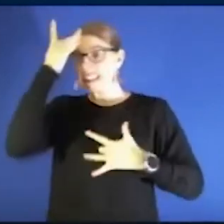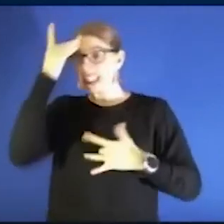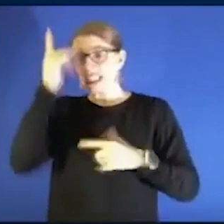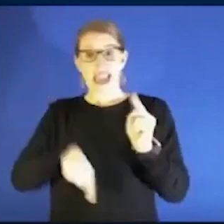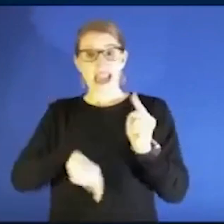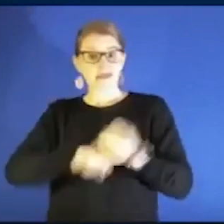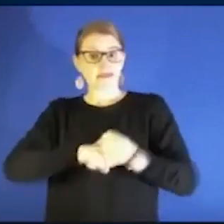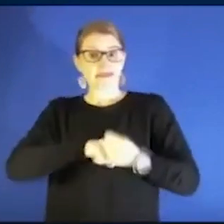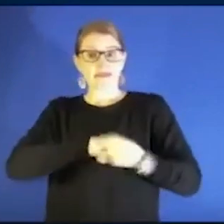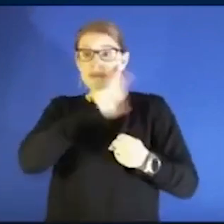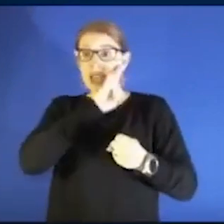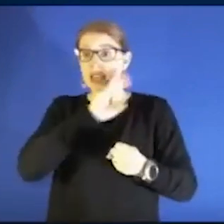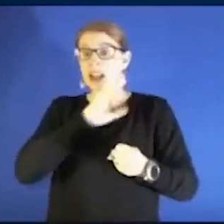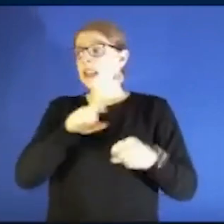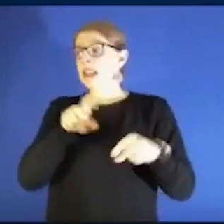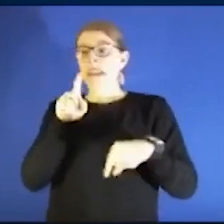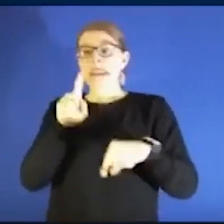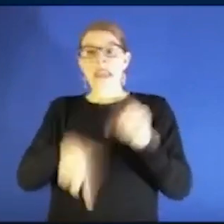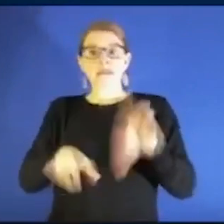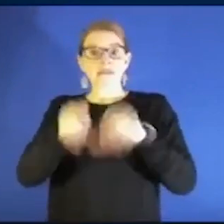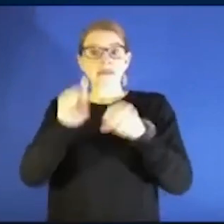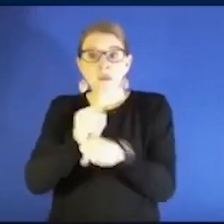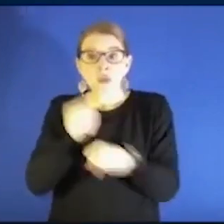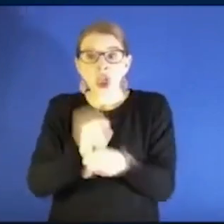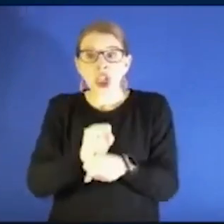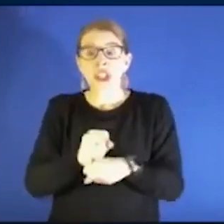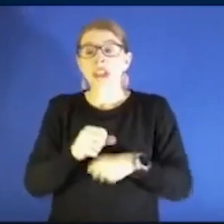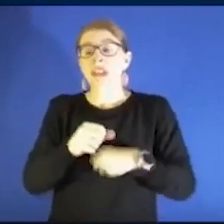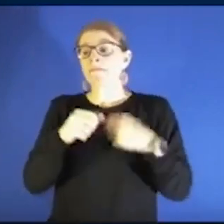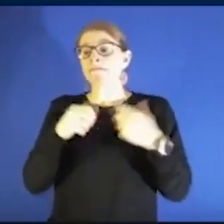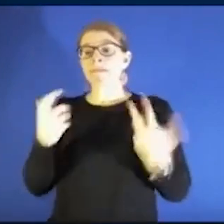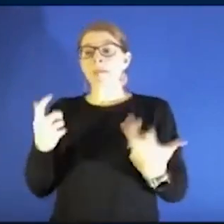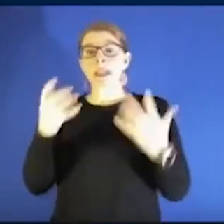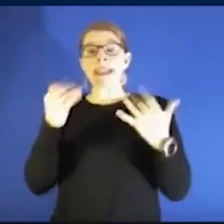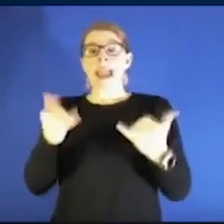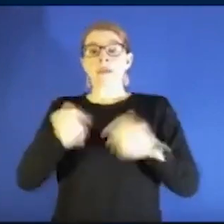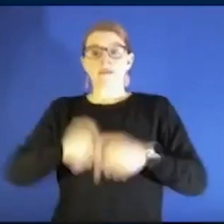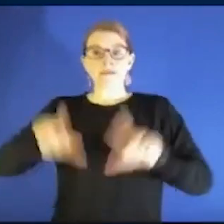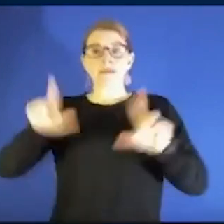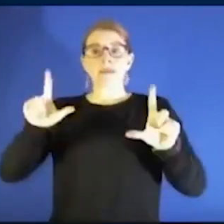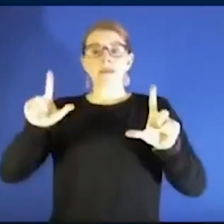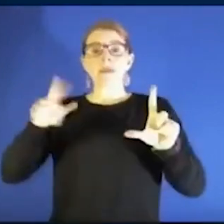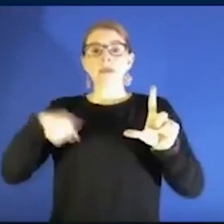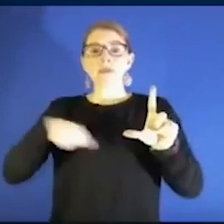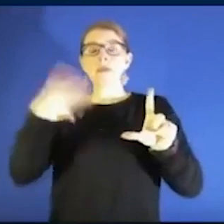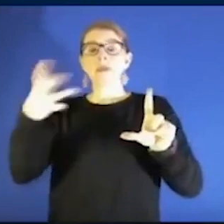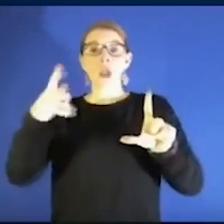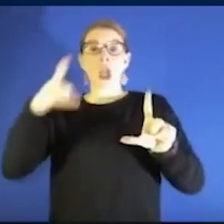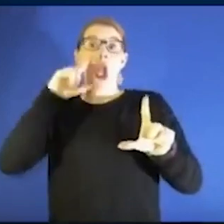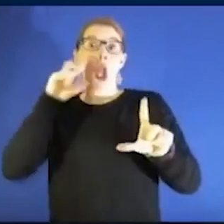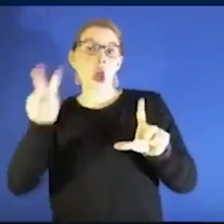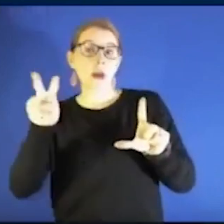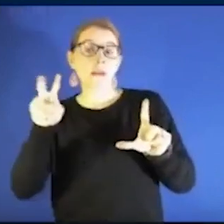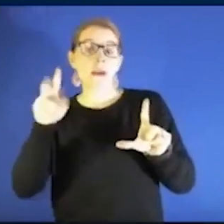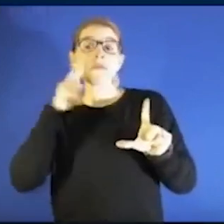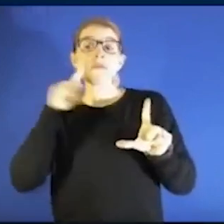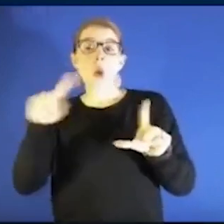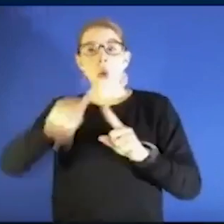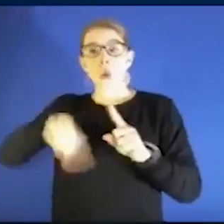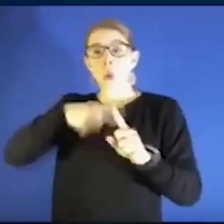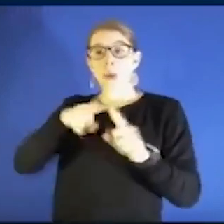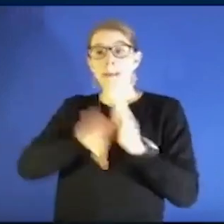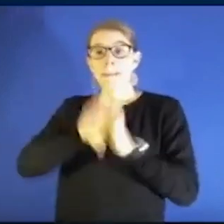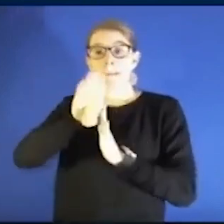many shifts as they used to, that sort of thing. Now, let's talk about what we would want to look for in terms of when is this peak